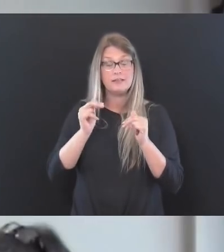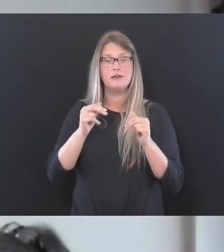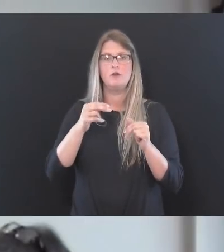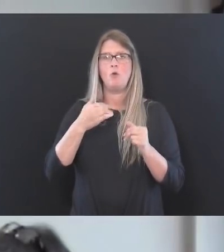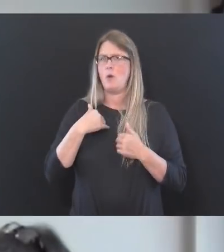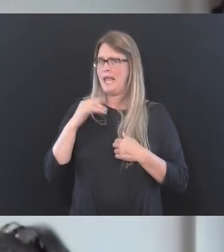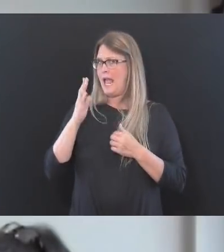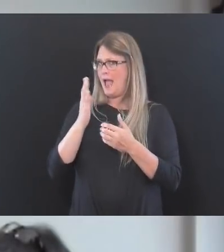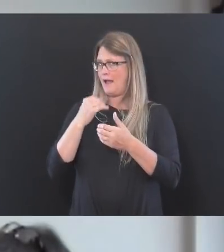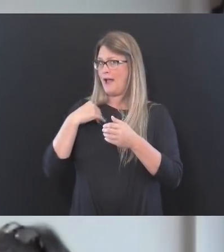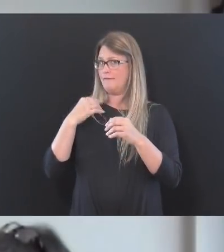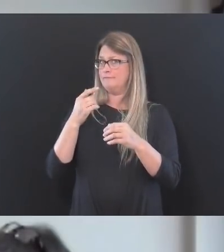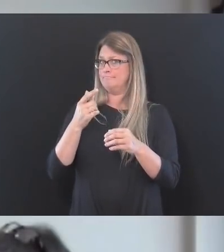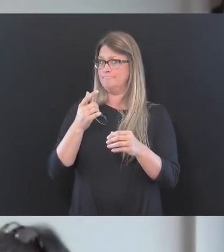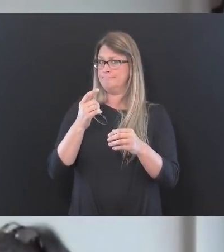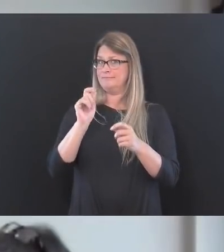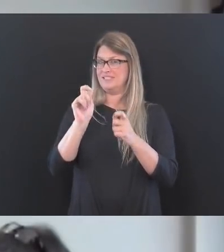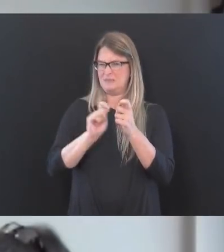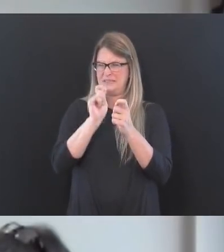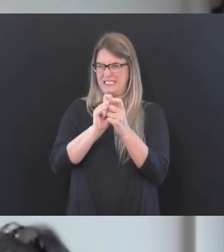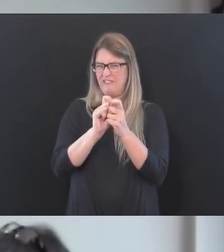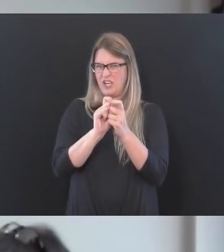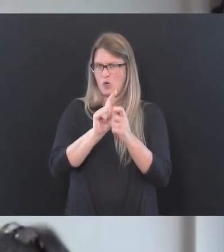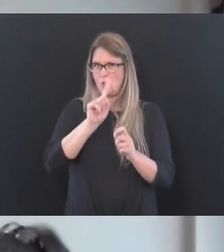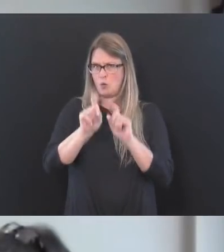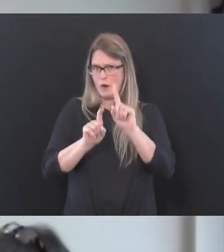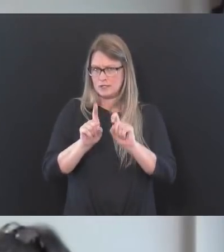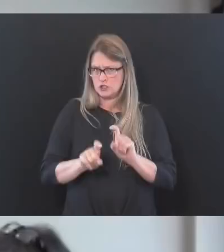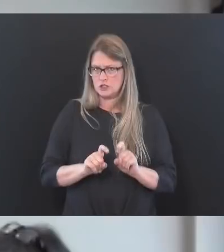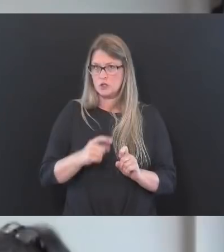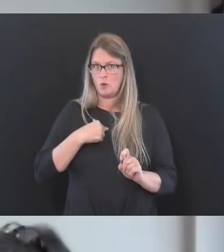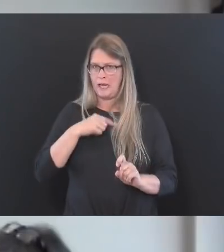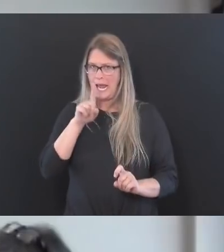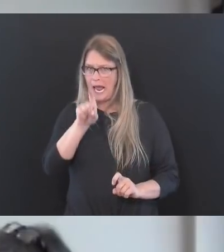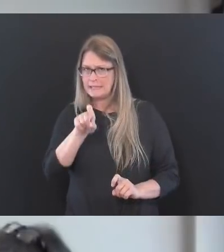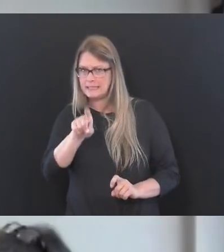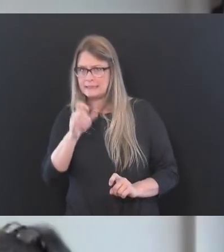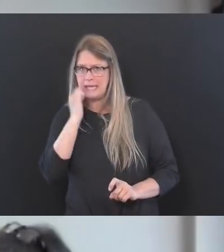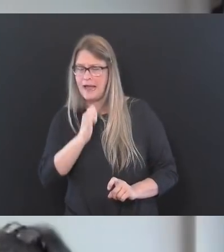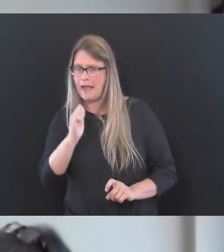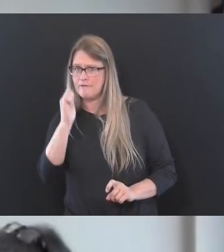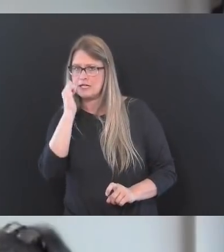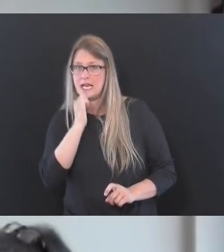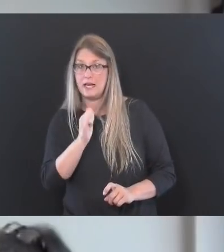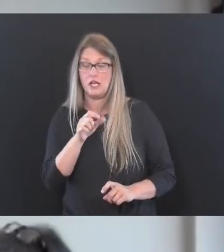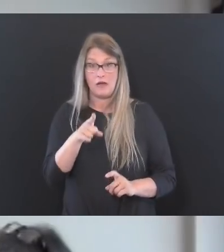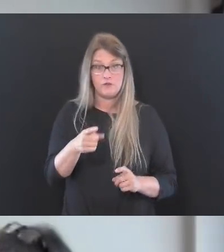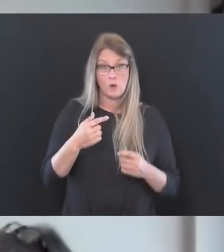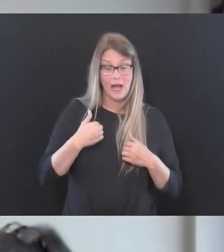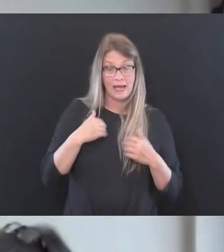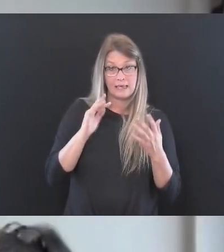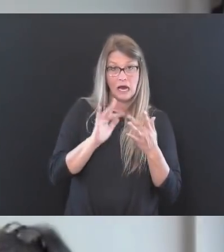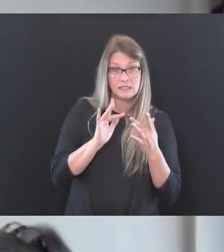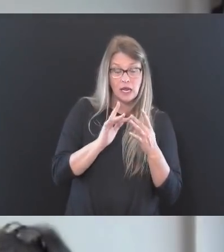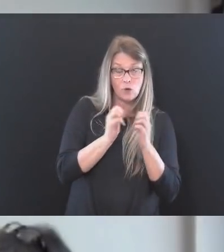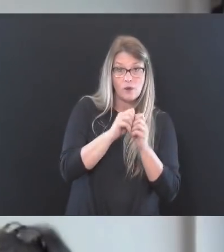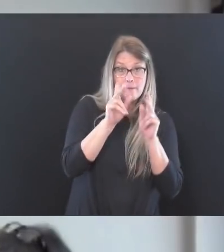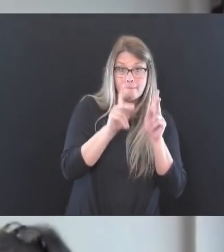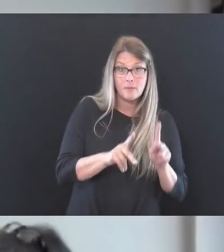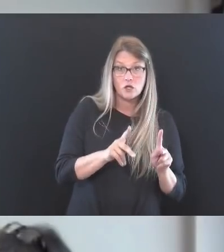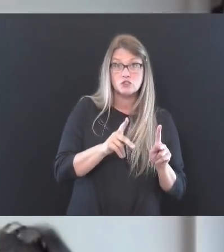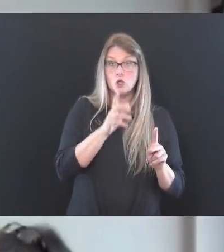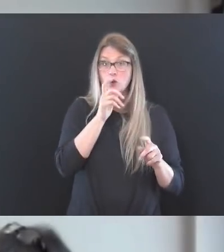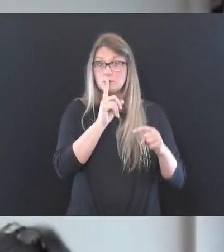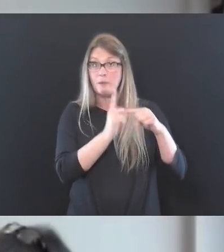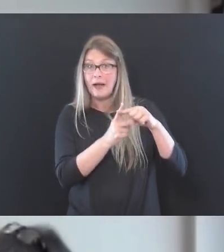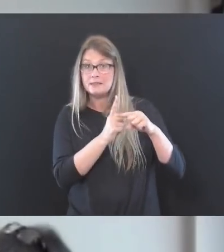ask daily when folks come in if they've been in contact with someone who's COVID positive, whether they've been in